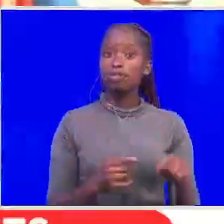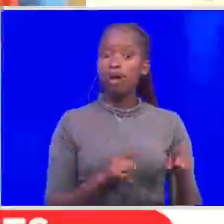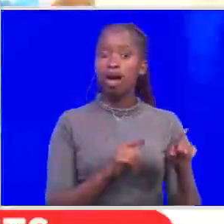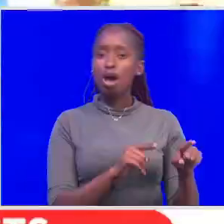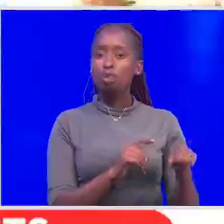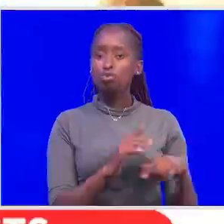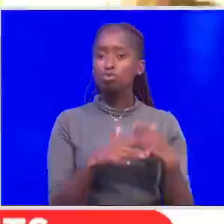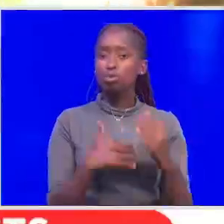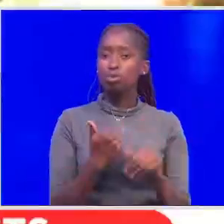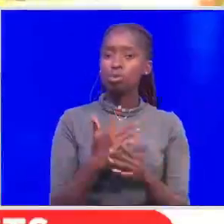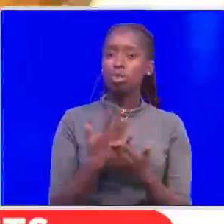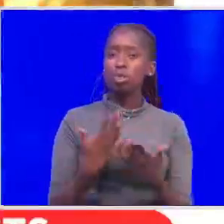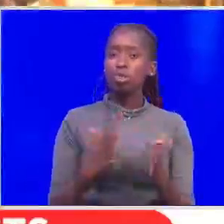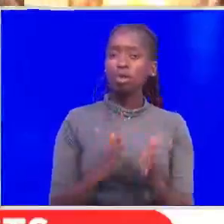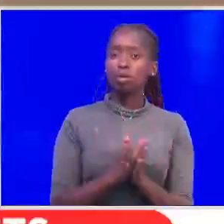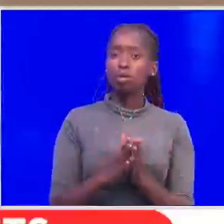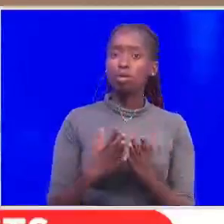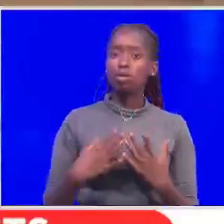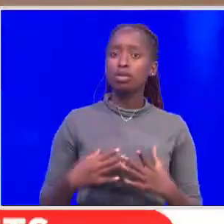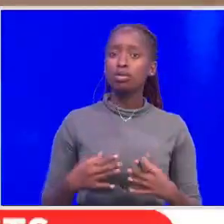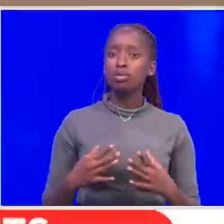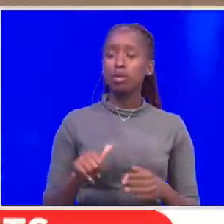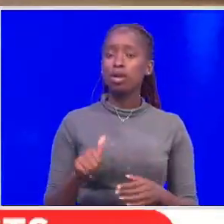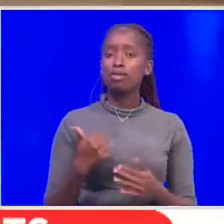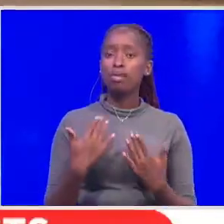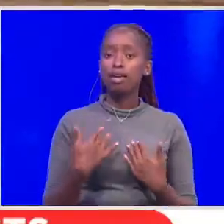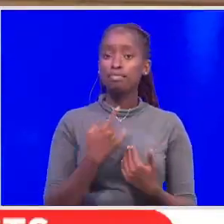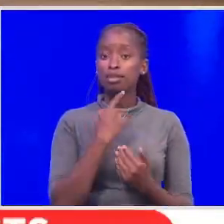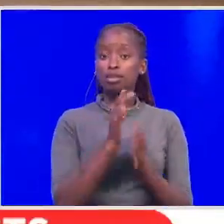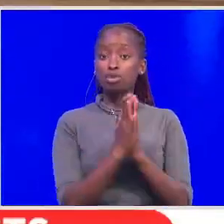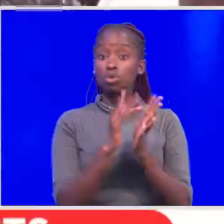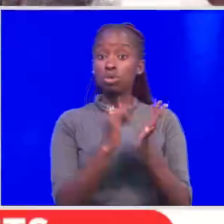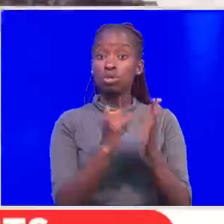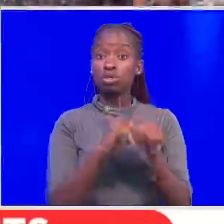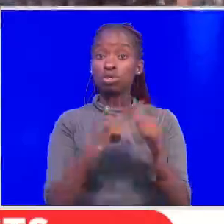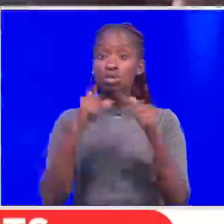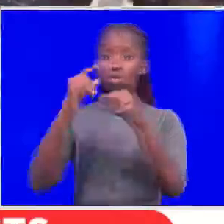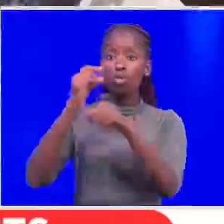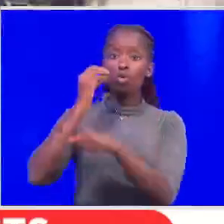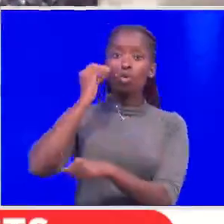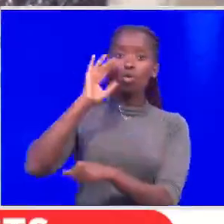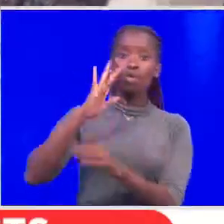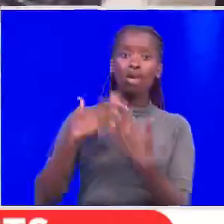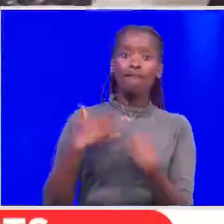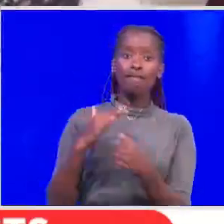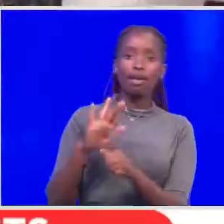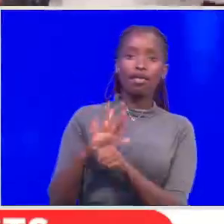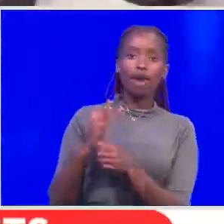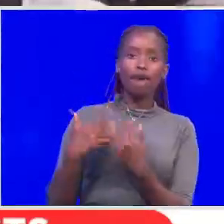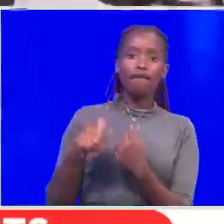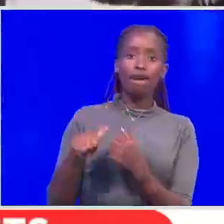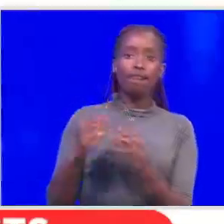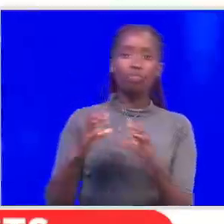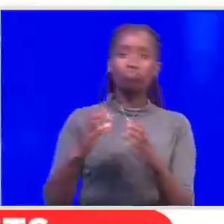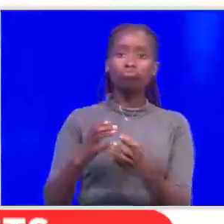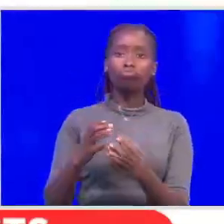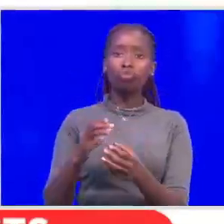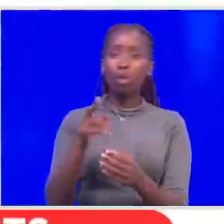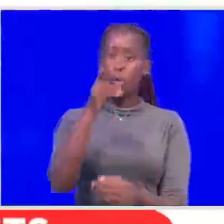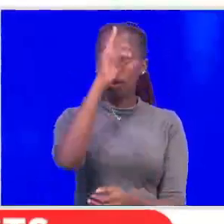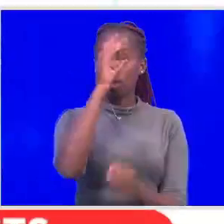Christmas night, with some residents narrating that around midnight, while heading to their home, several police officers had accosted them. Tulikuwa na huyu